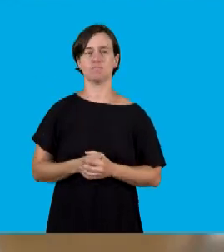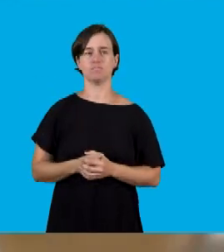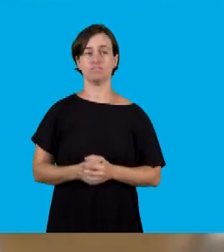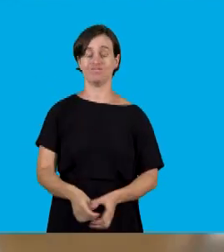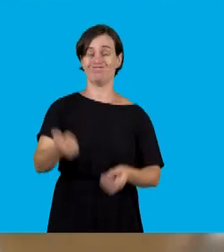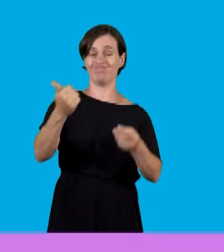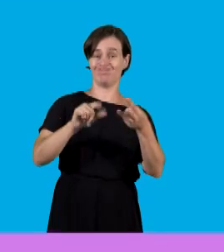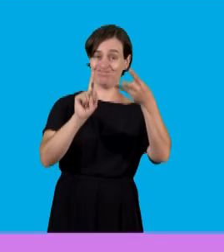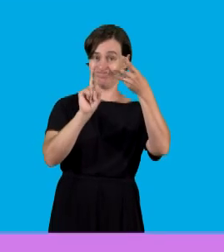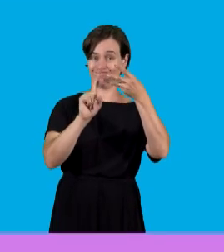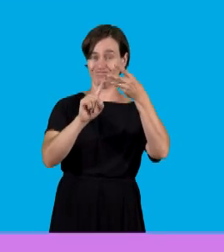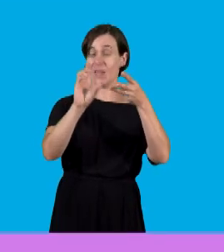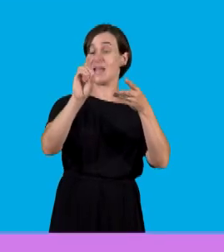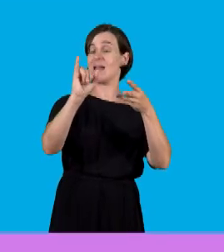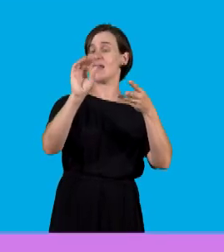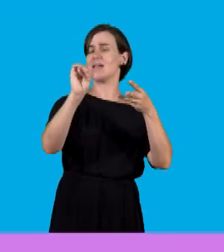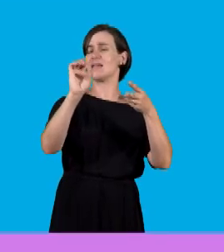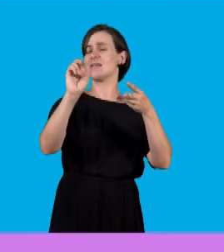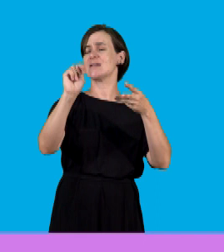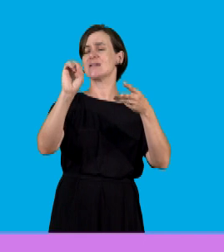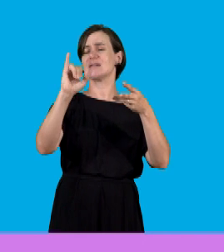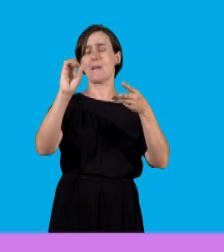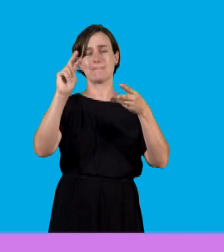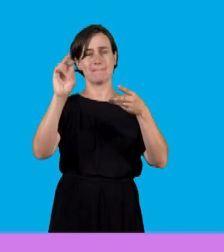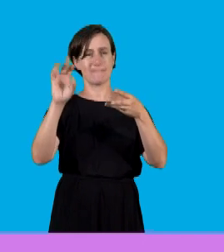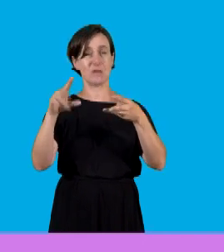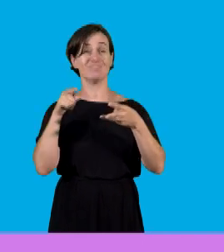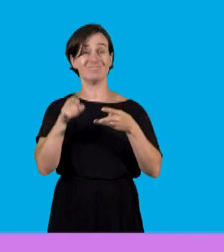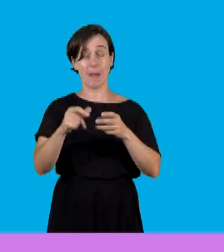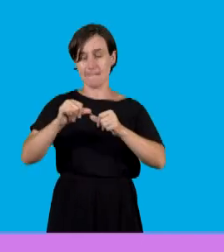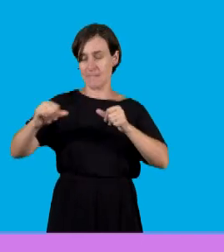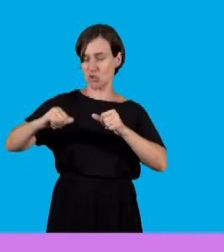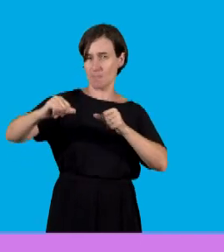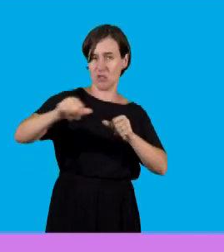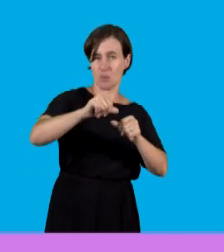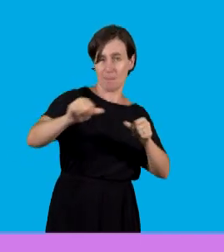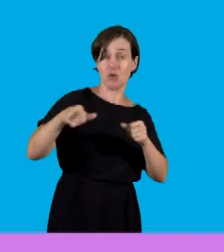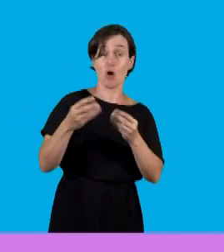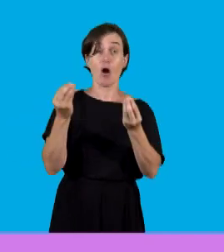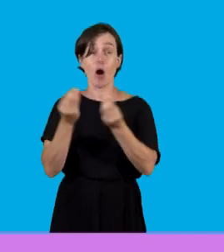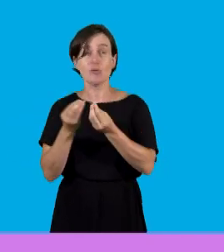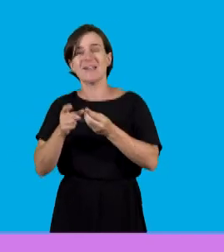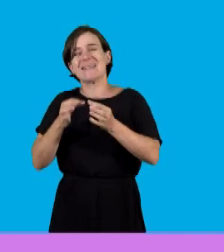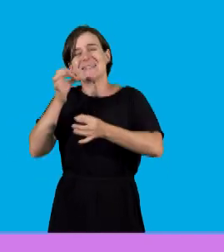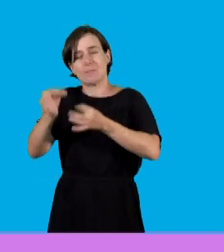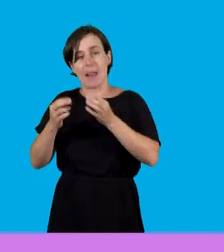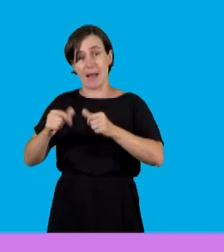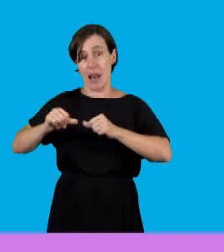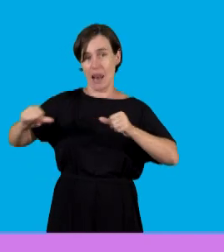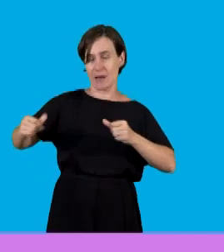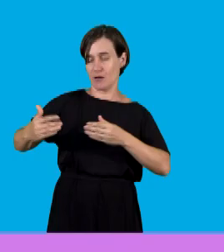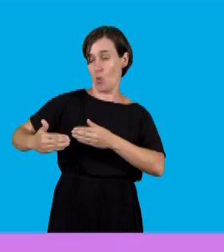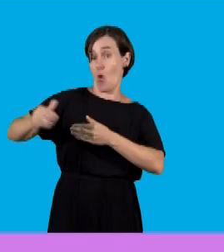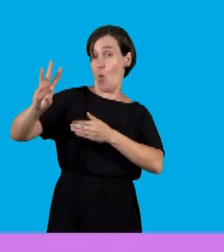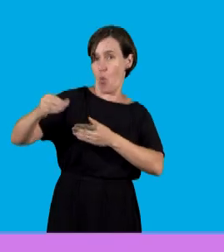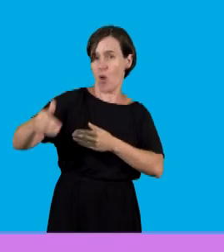factor. Then dimensions. The dimensions are the measurements of an object which describes its size in terms of the length, the width, the